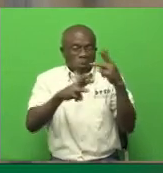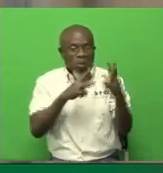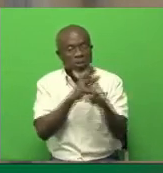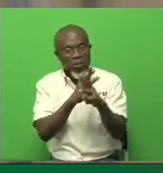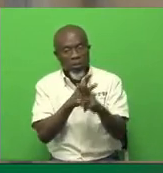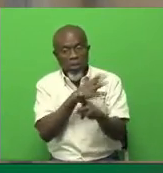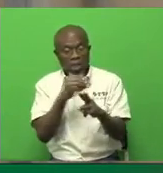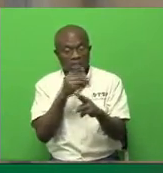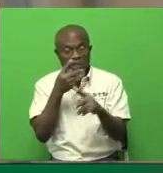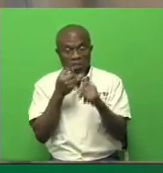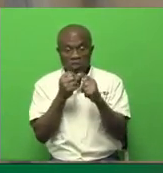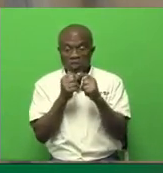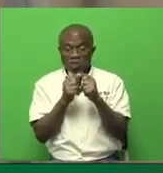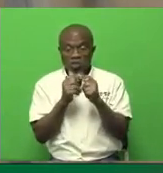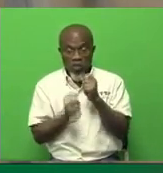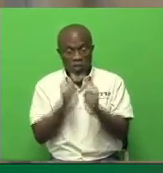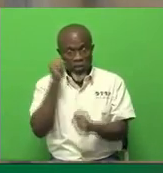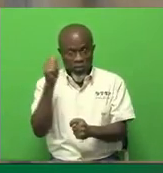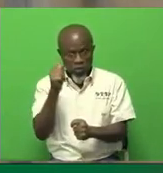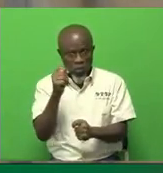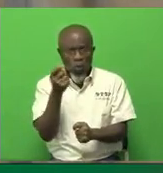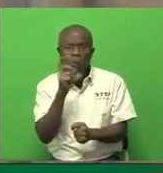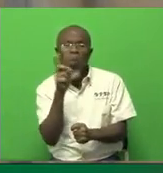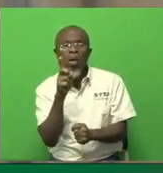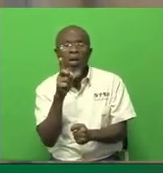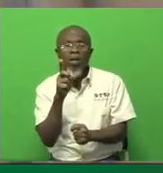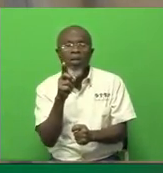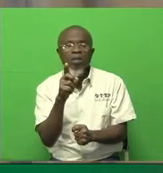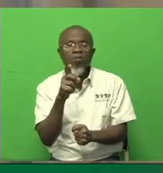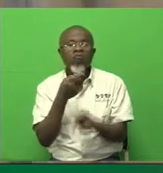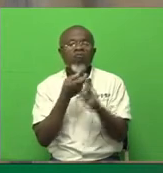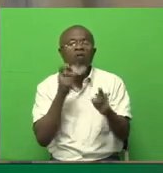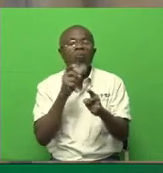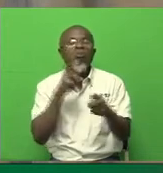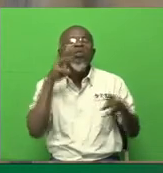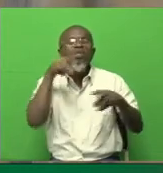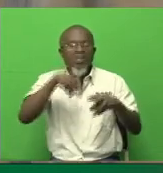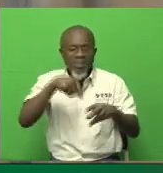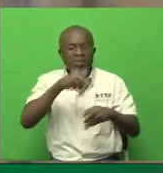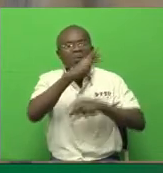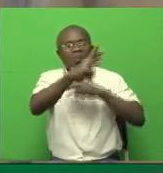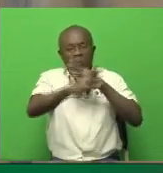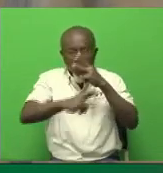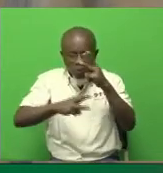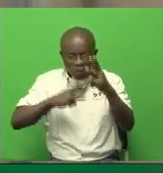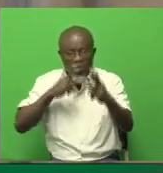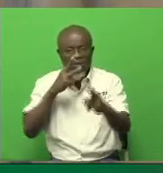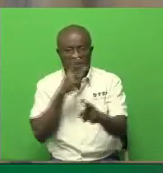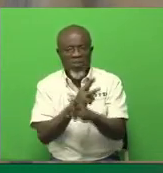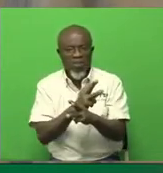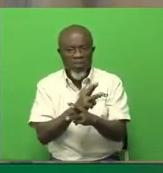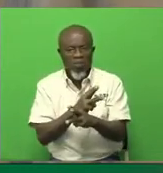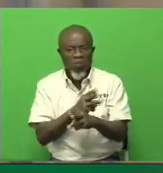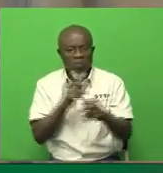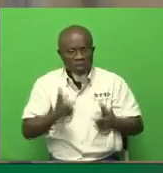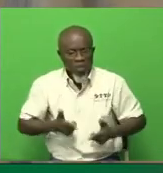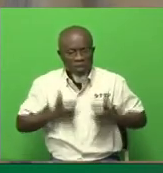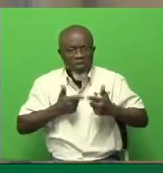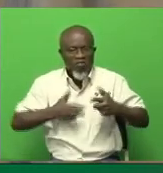Tobago is a country of the world Ireland yes but we exist in this space of everyone else and